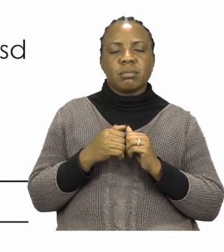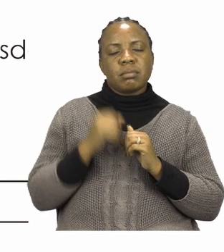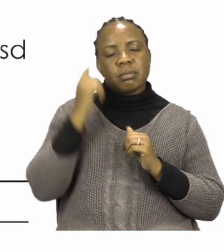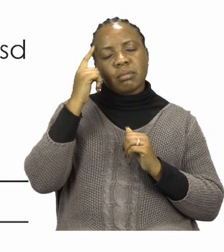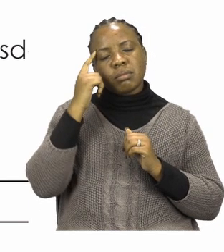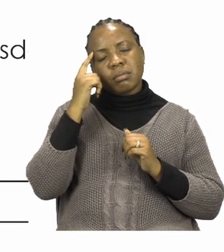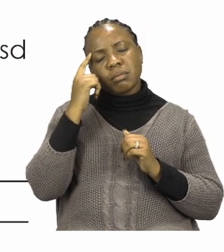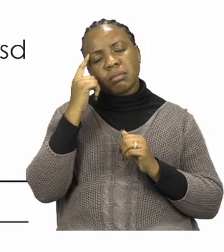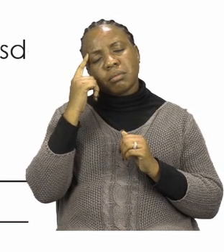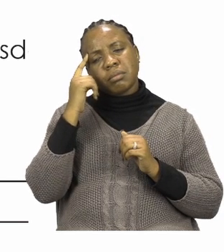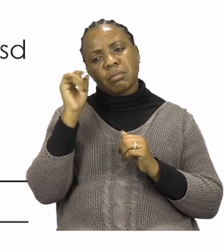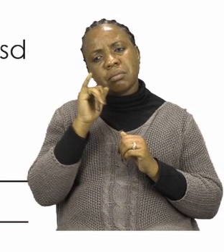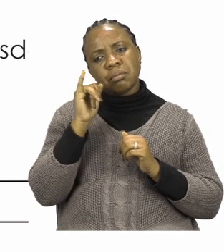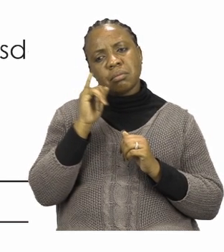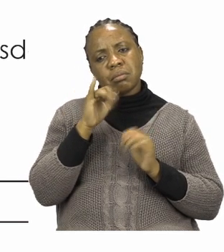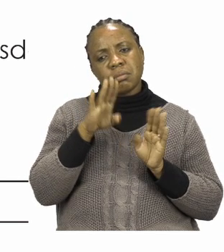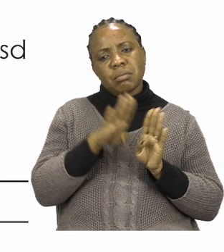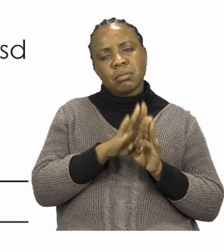to do first.